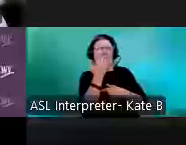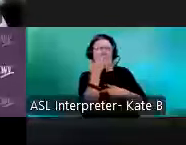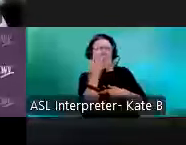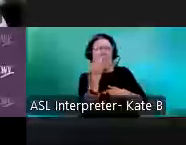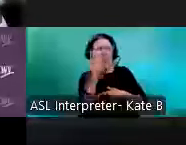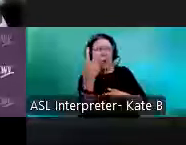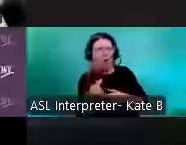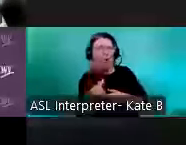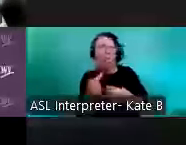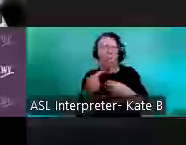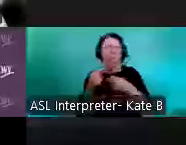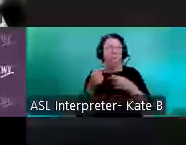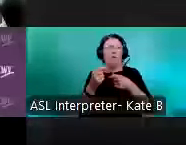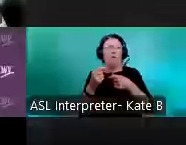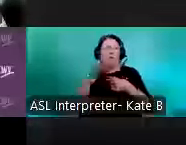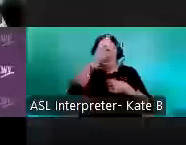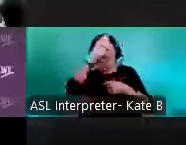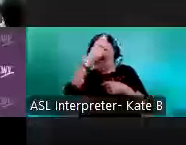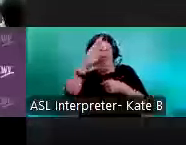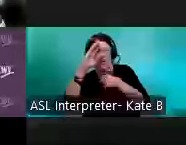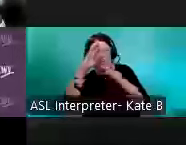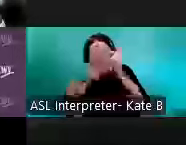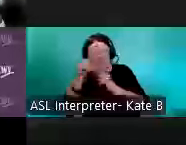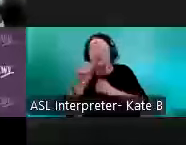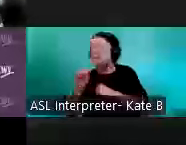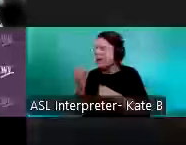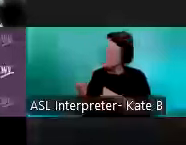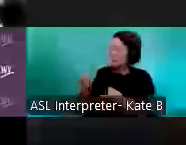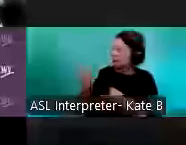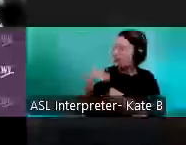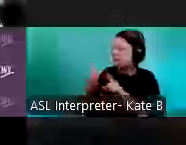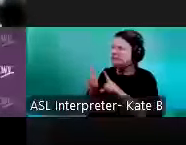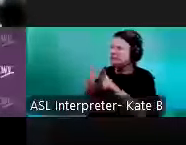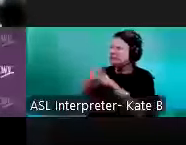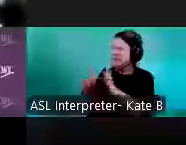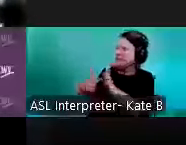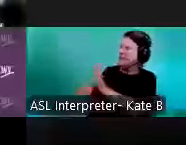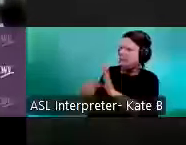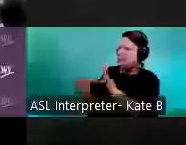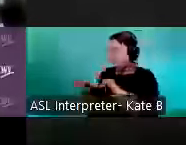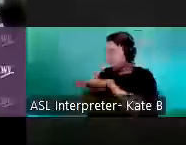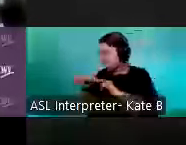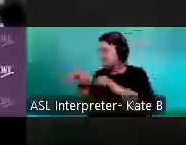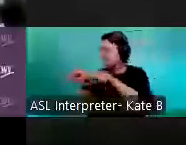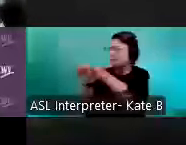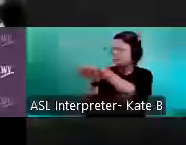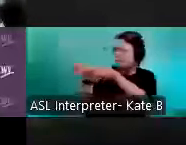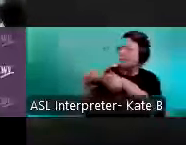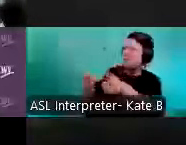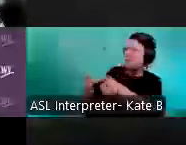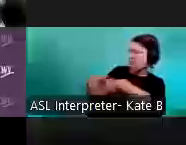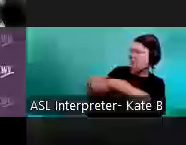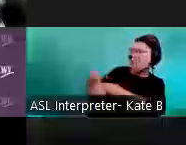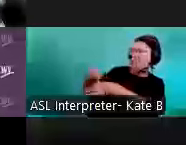the system, just being a resource. And if they have questions about it, being a space for them to ask those questions without